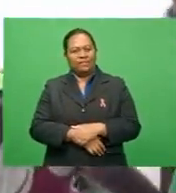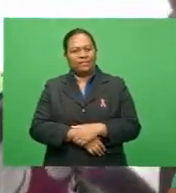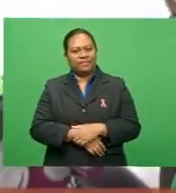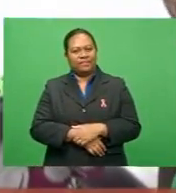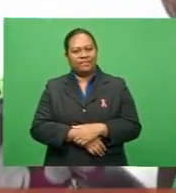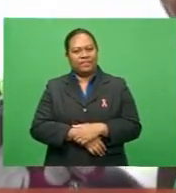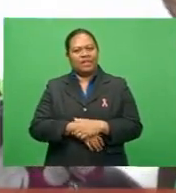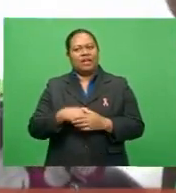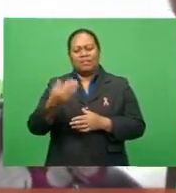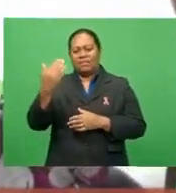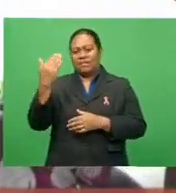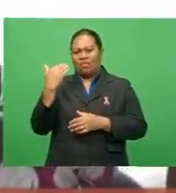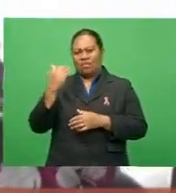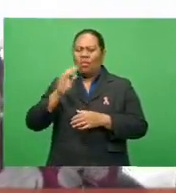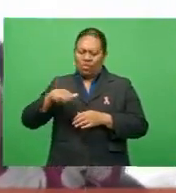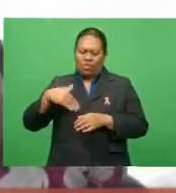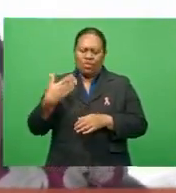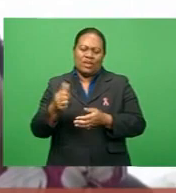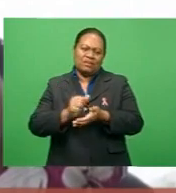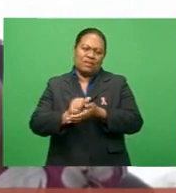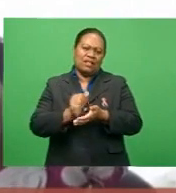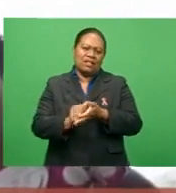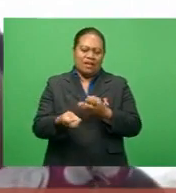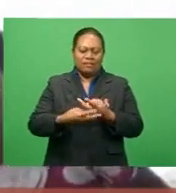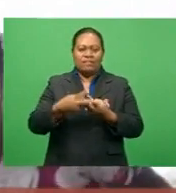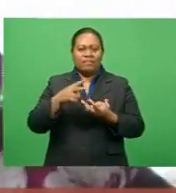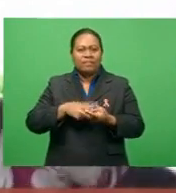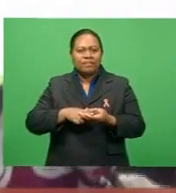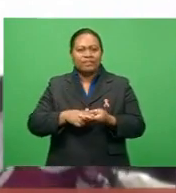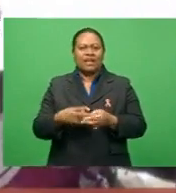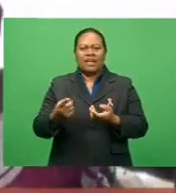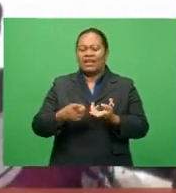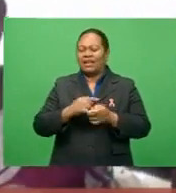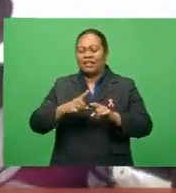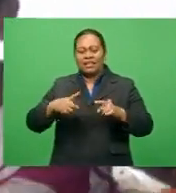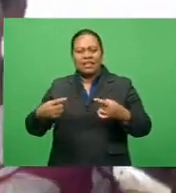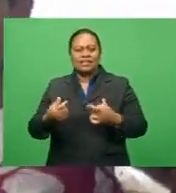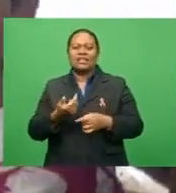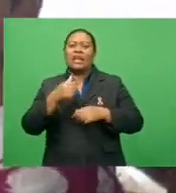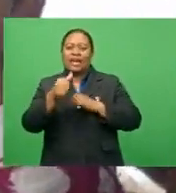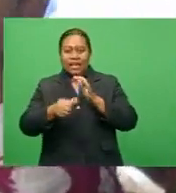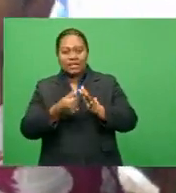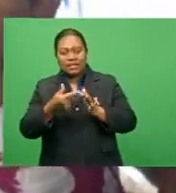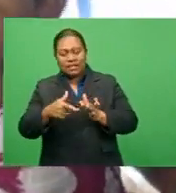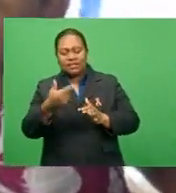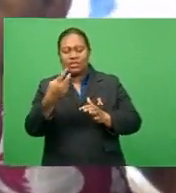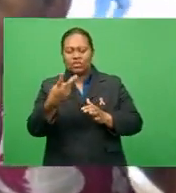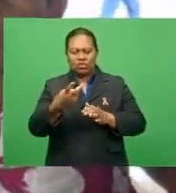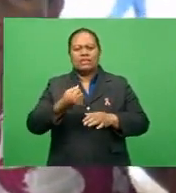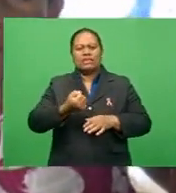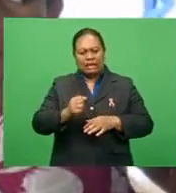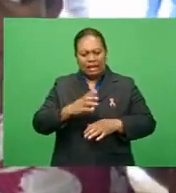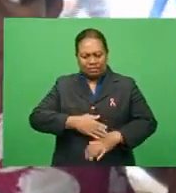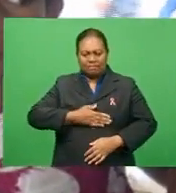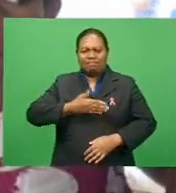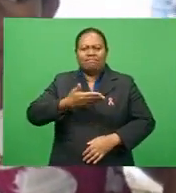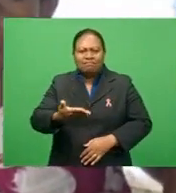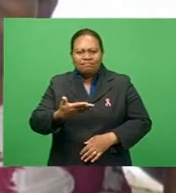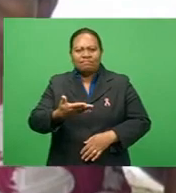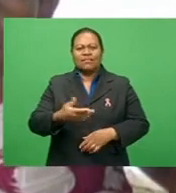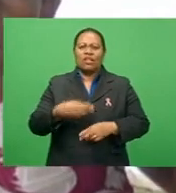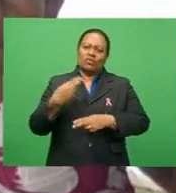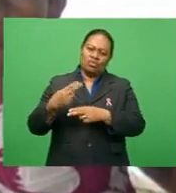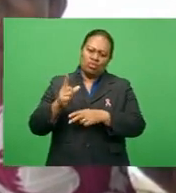I normally sell cassava, fruits and vegetables from our farm. Even at 70, I still have the passion of engaging in commercial